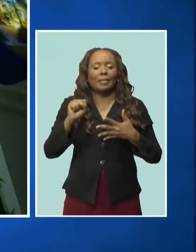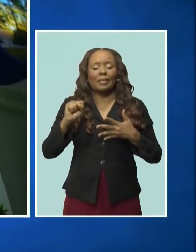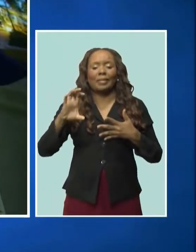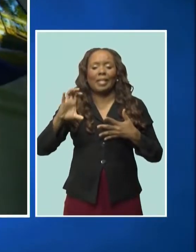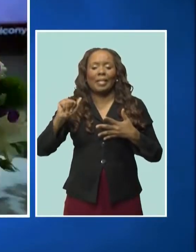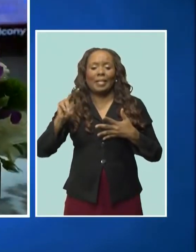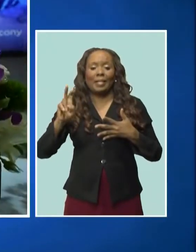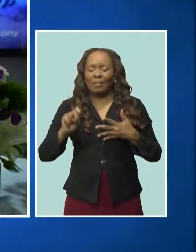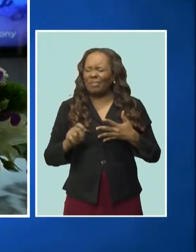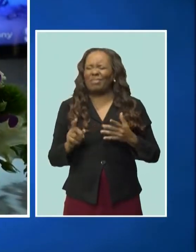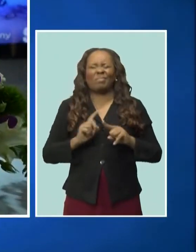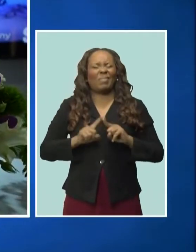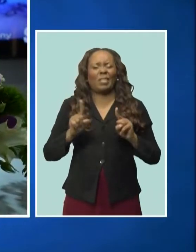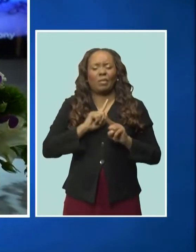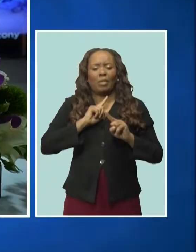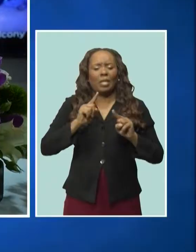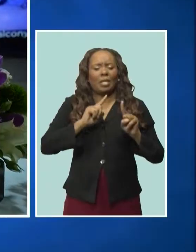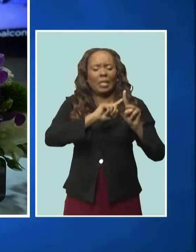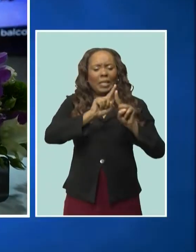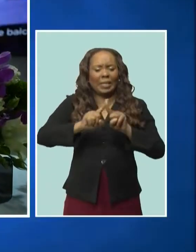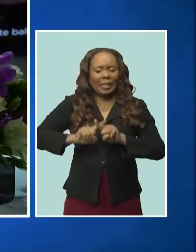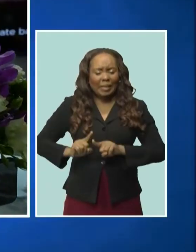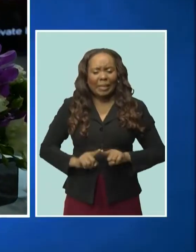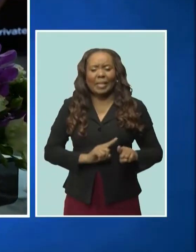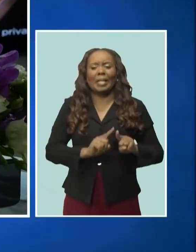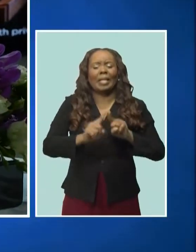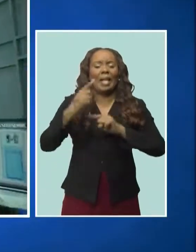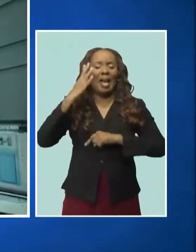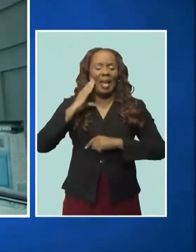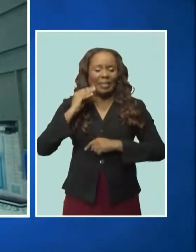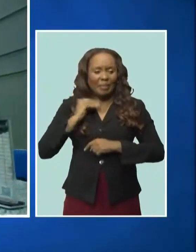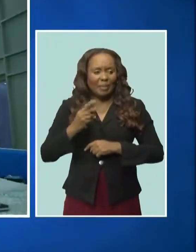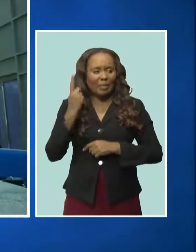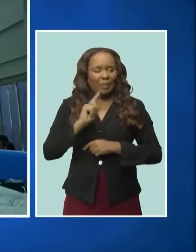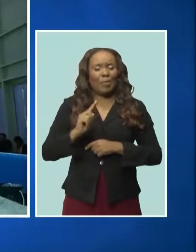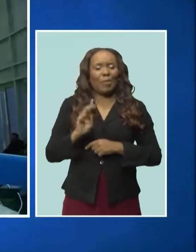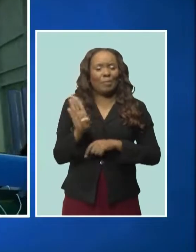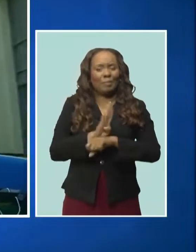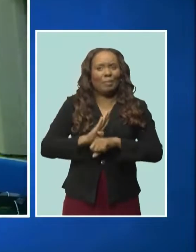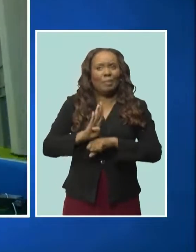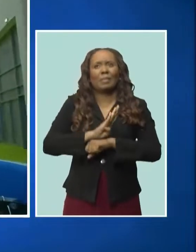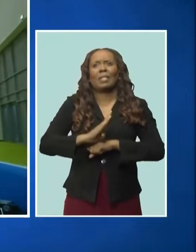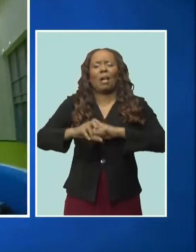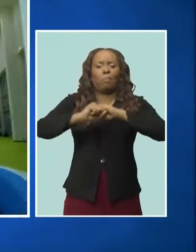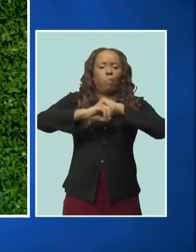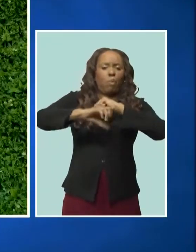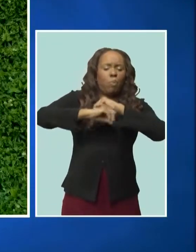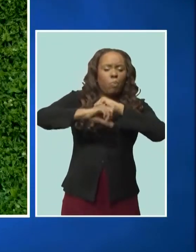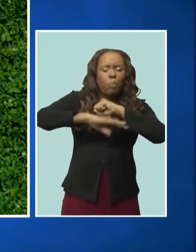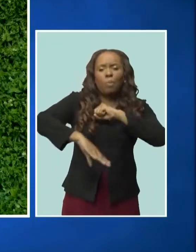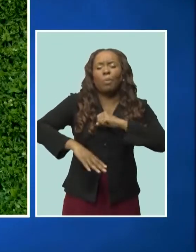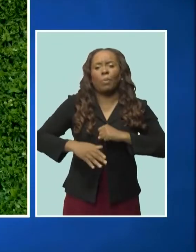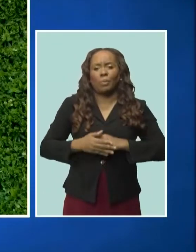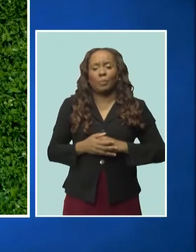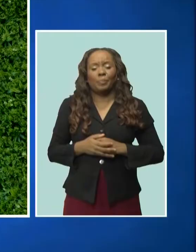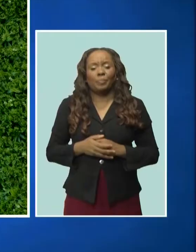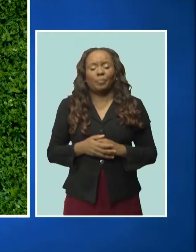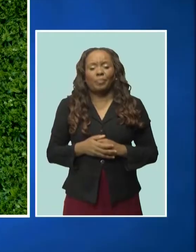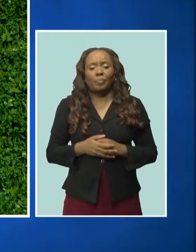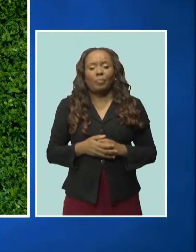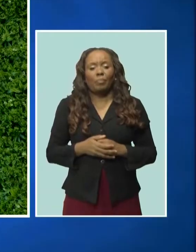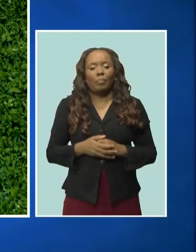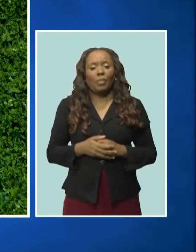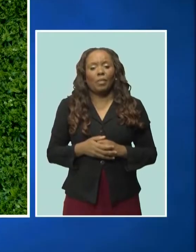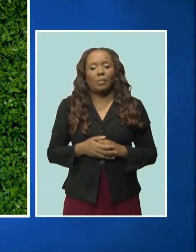having quite an experience in talking to the travel agents, promoting Barbados. What we like to do is